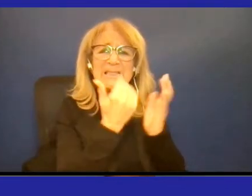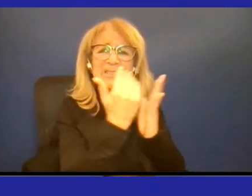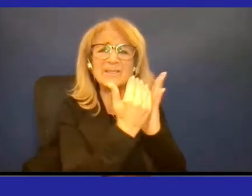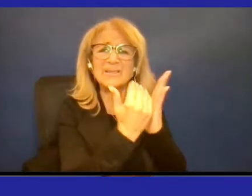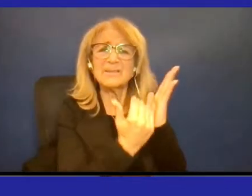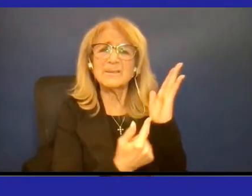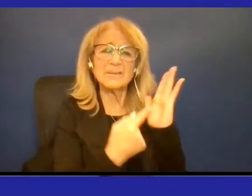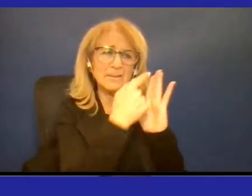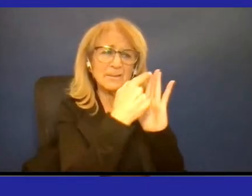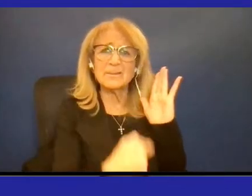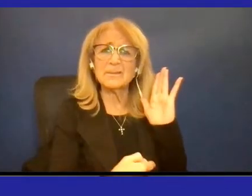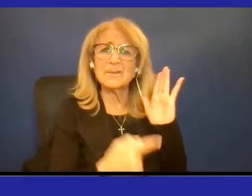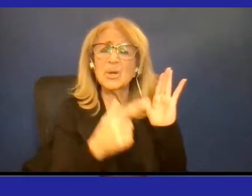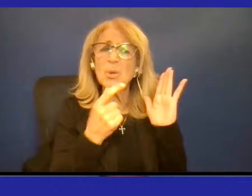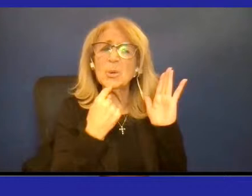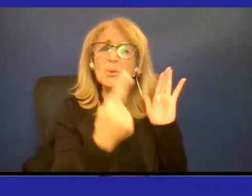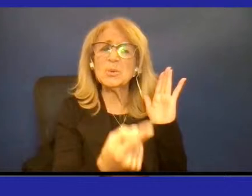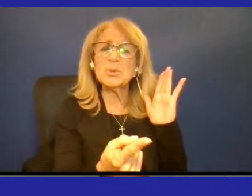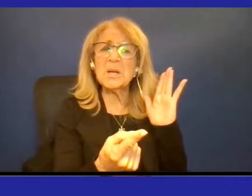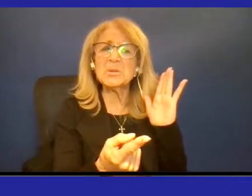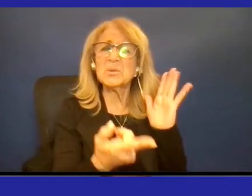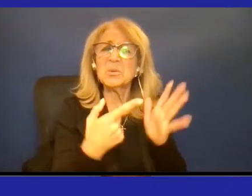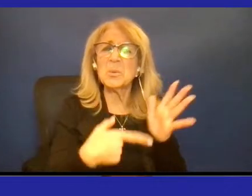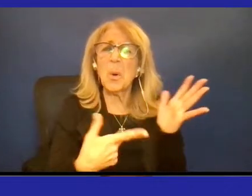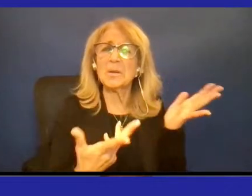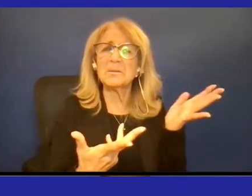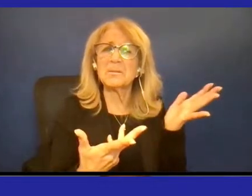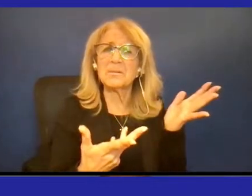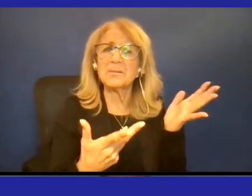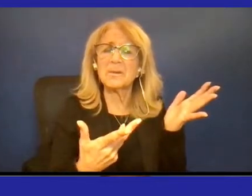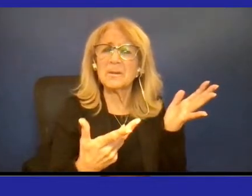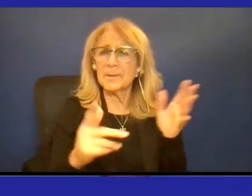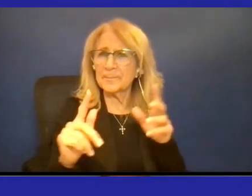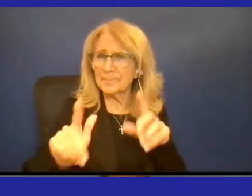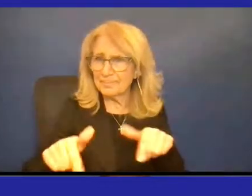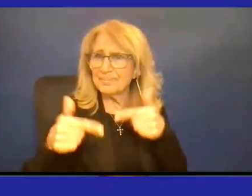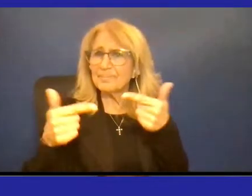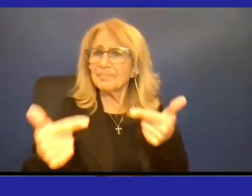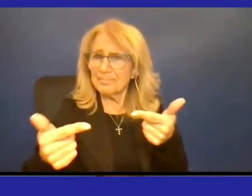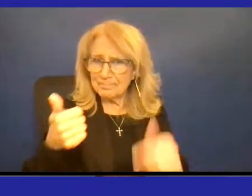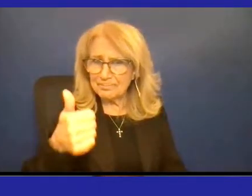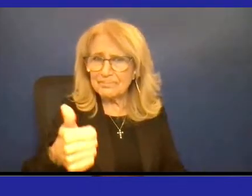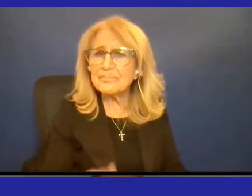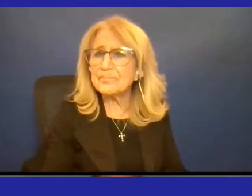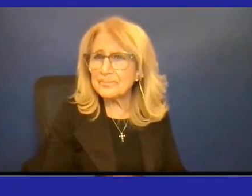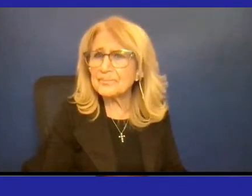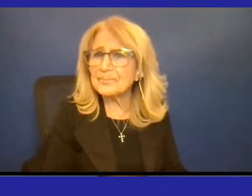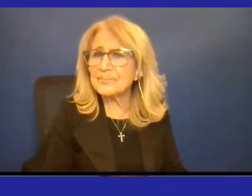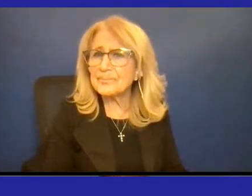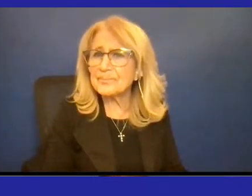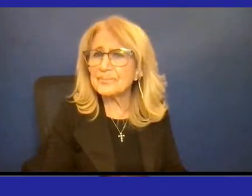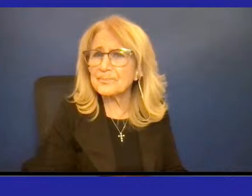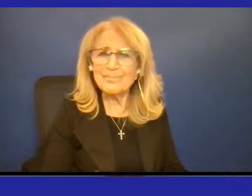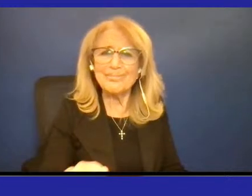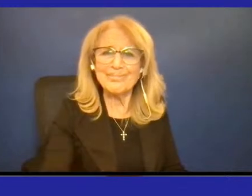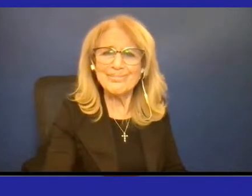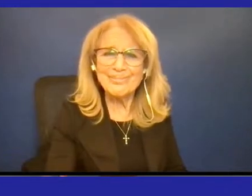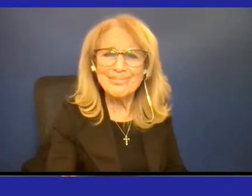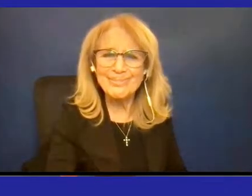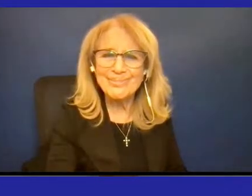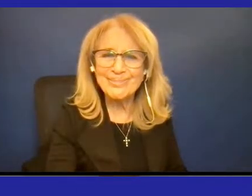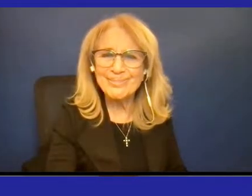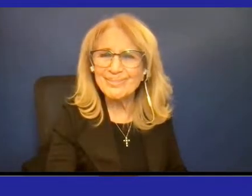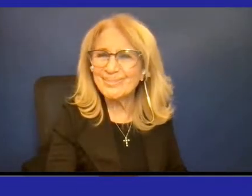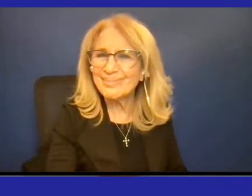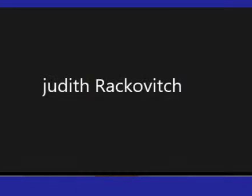categories are? Who tells you what they have to be? Well, I think it's the federal and state that will tell you what it is.